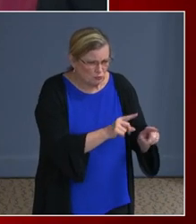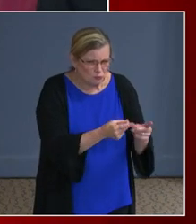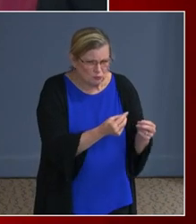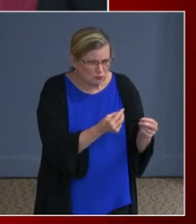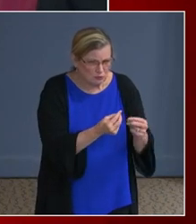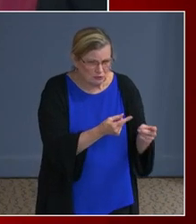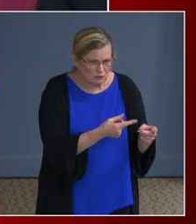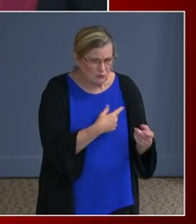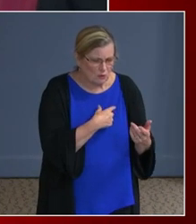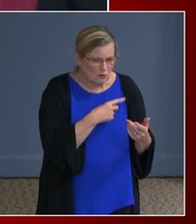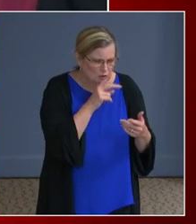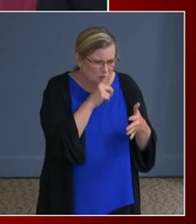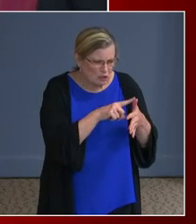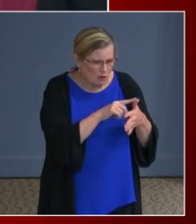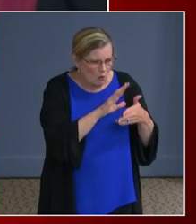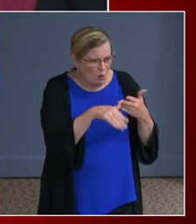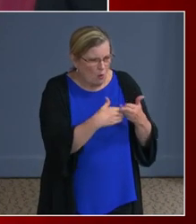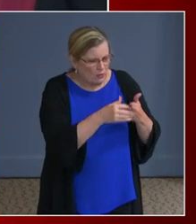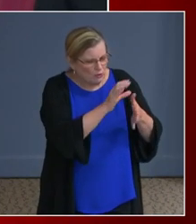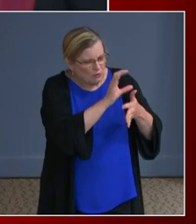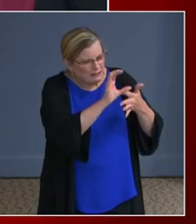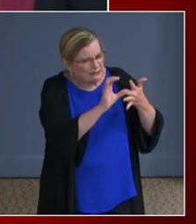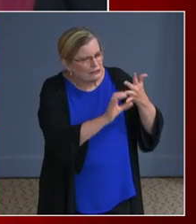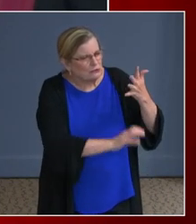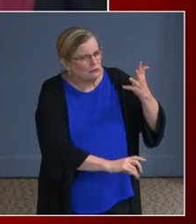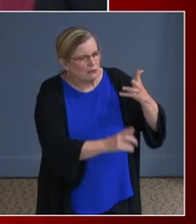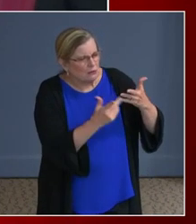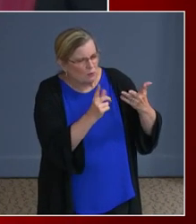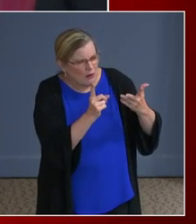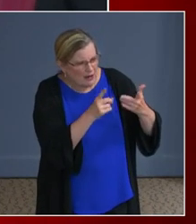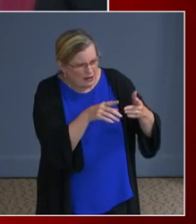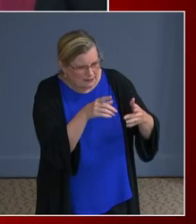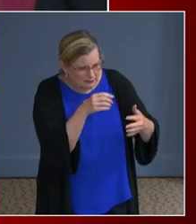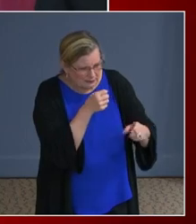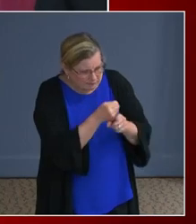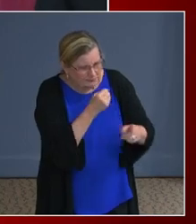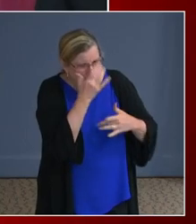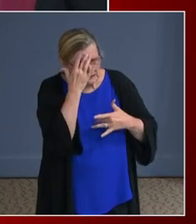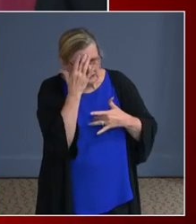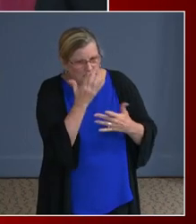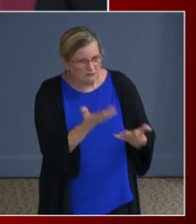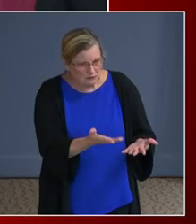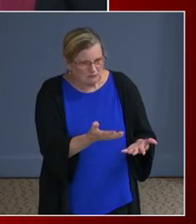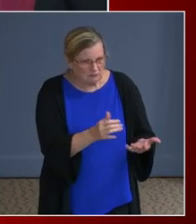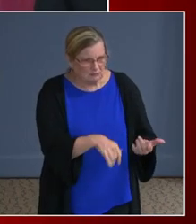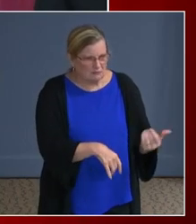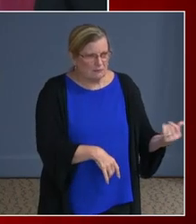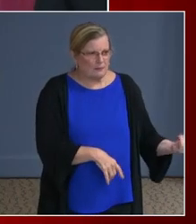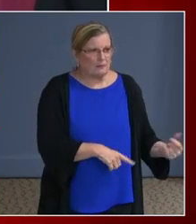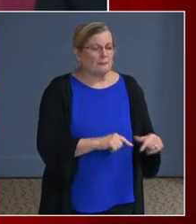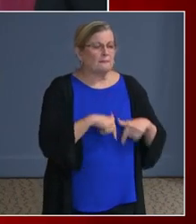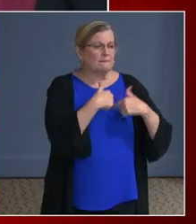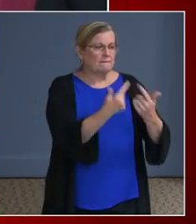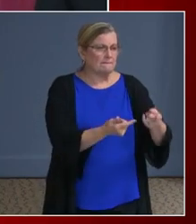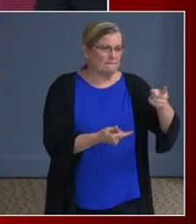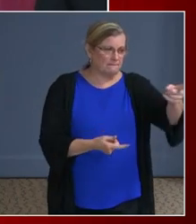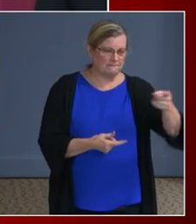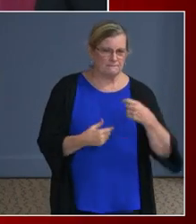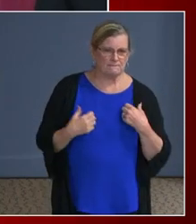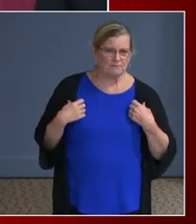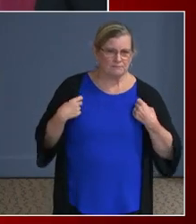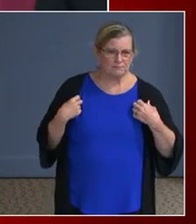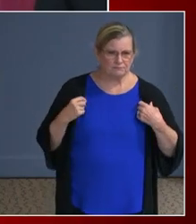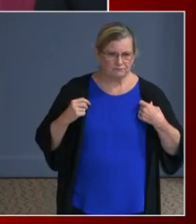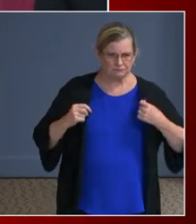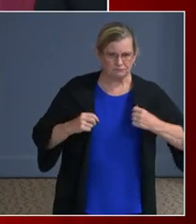particularly specific categories that would be of concern for us. So you mentioned that you're seeing people who are infectious while dining. Then